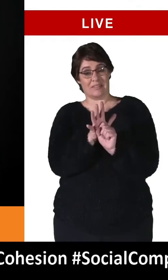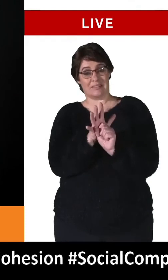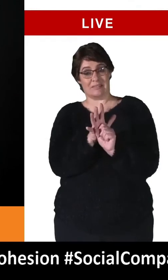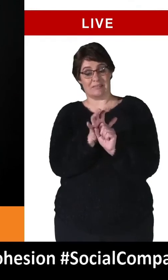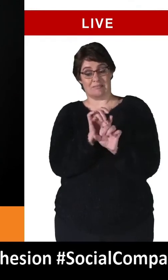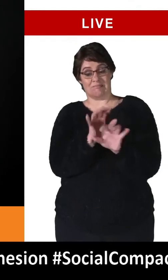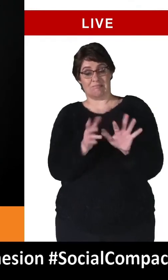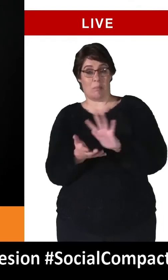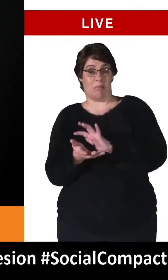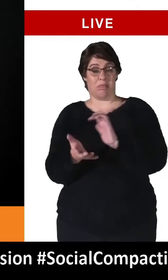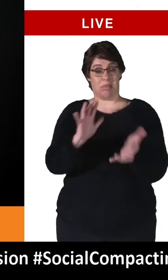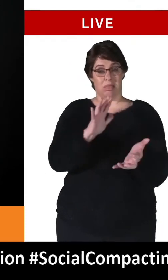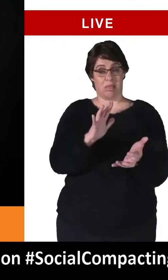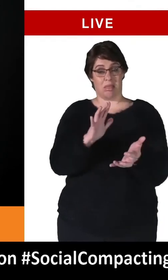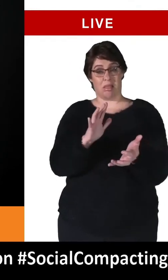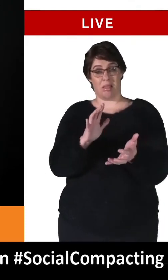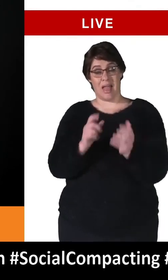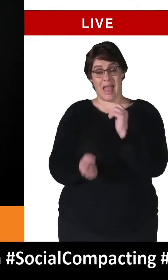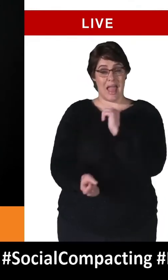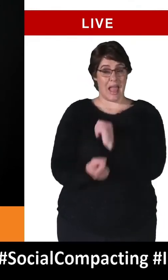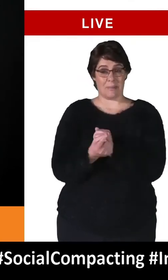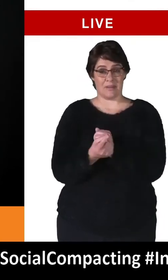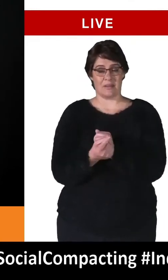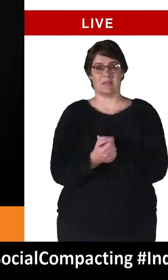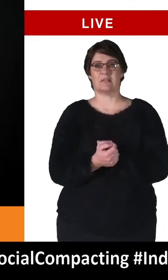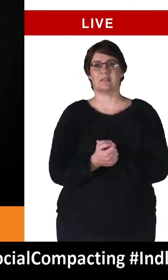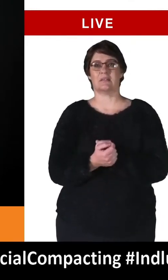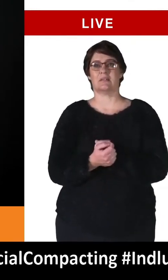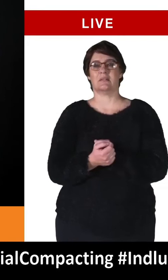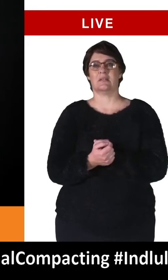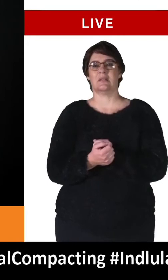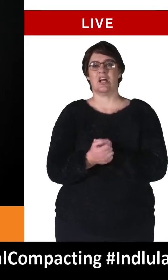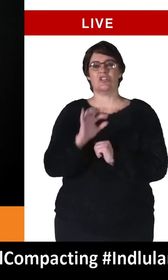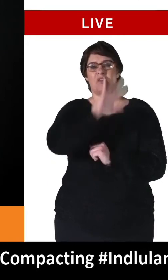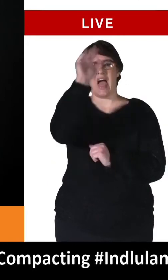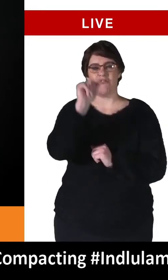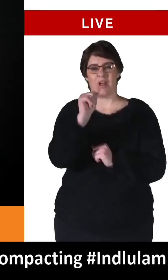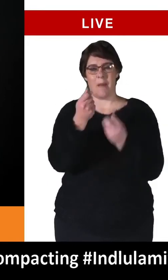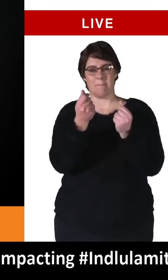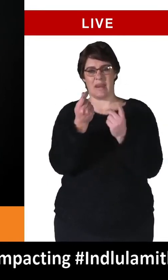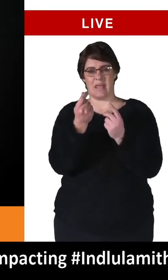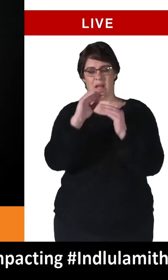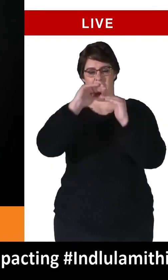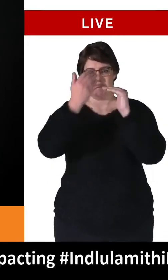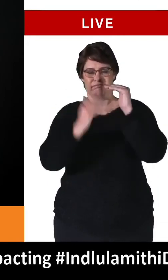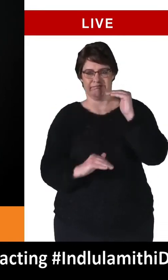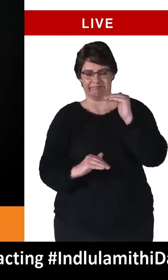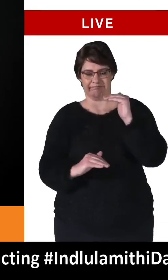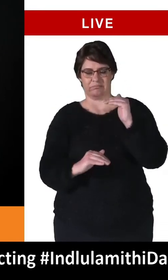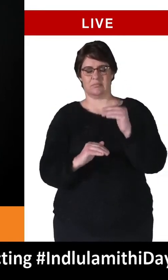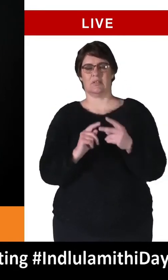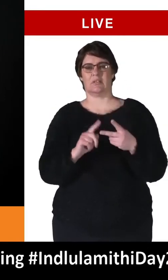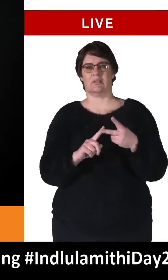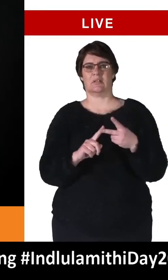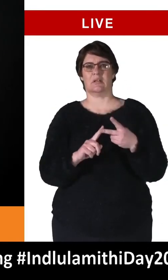pandemic, the South Africa's sovereign ratings downgrade, the results of the National